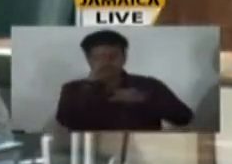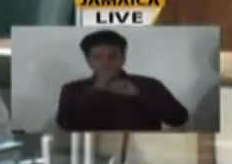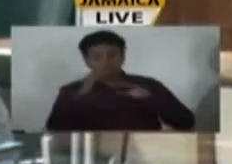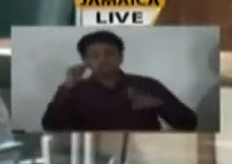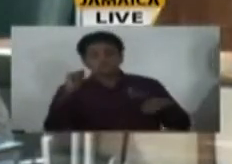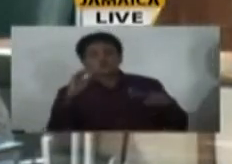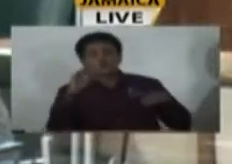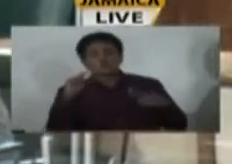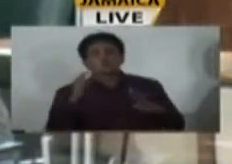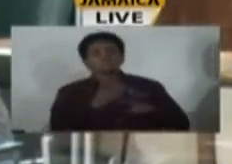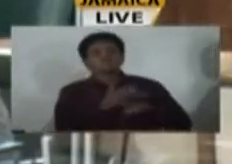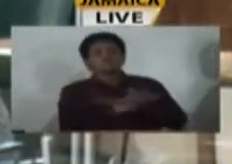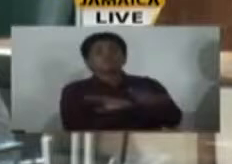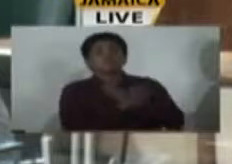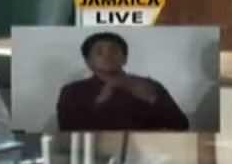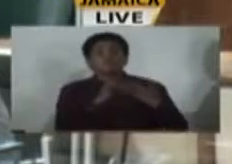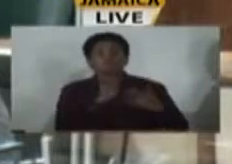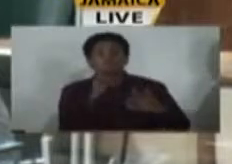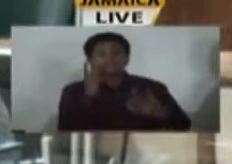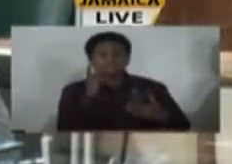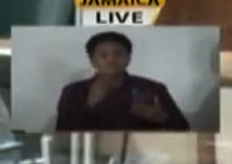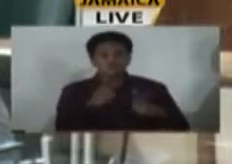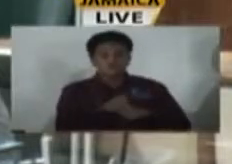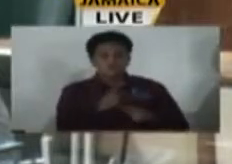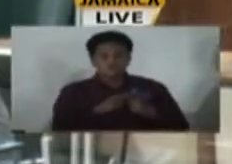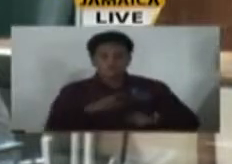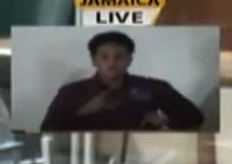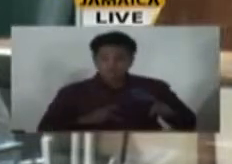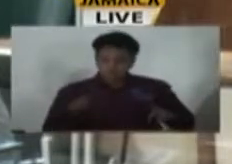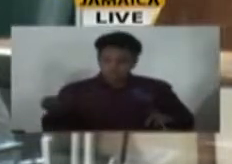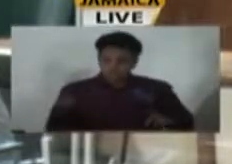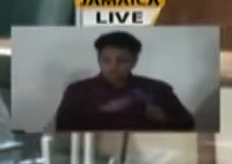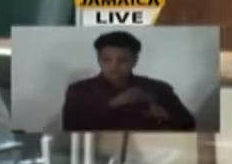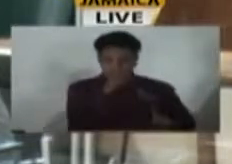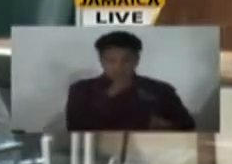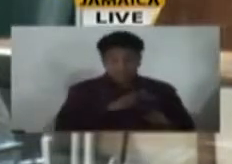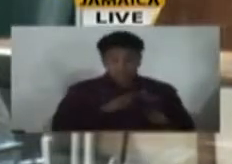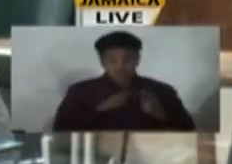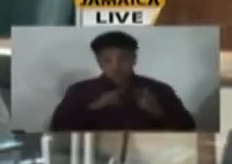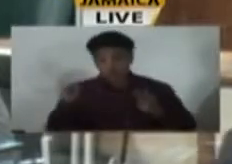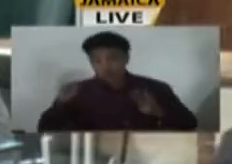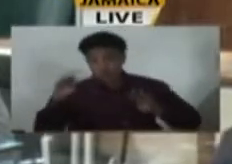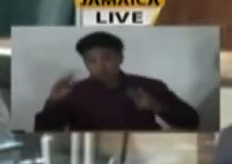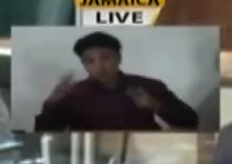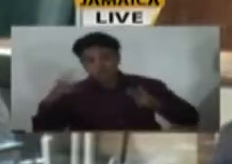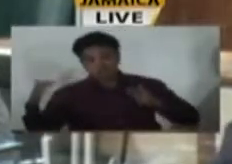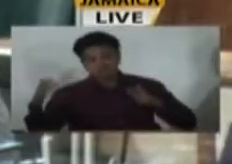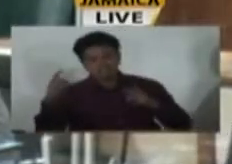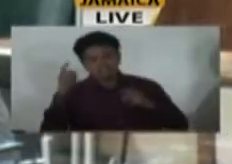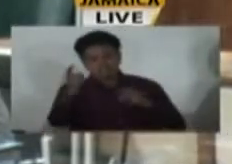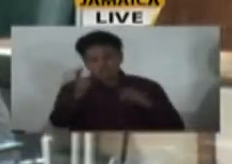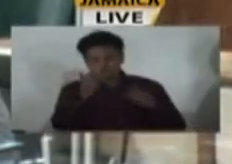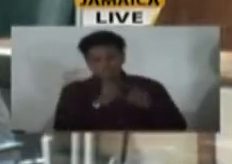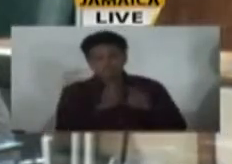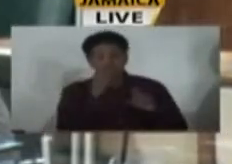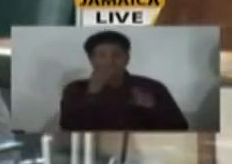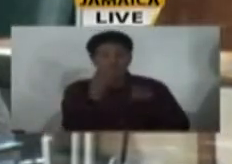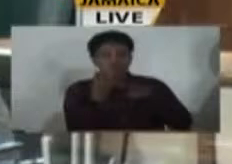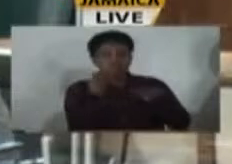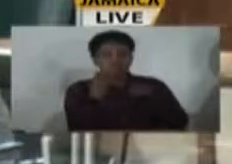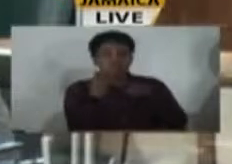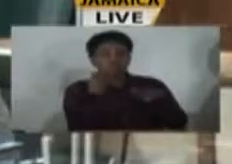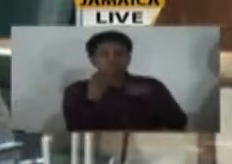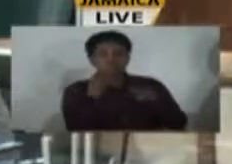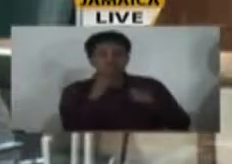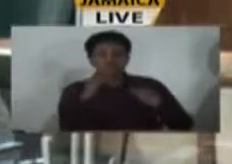Project will see goods and people be transported from Kingston to Montego Bay eventually on a 4-lane highway